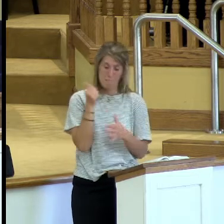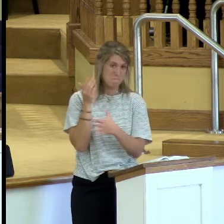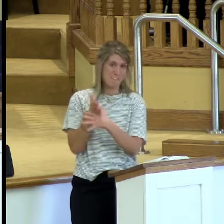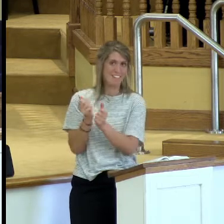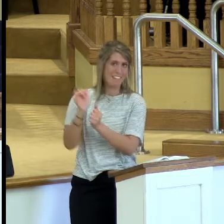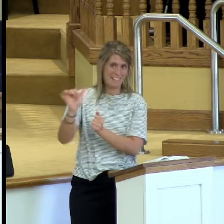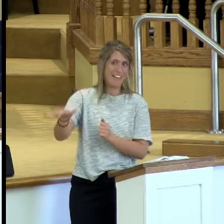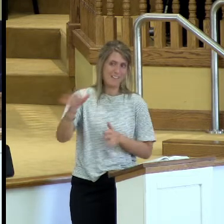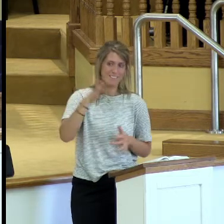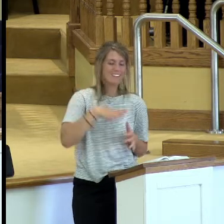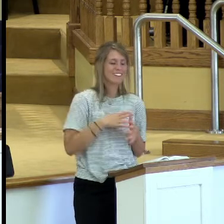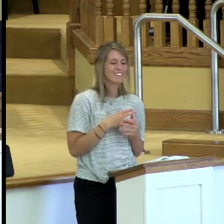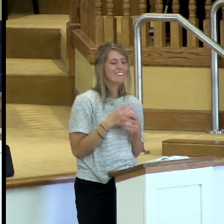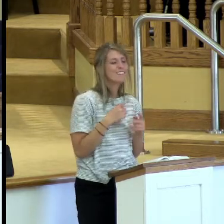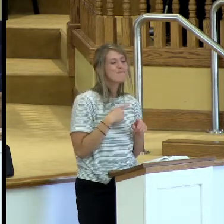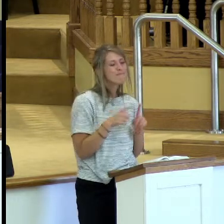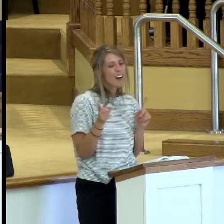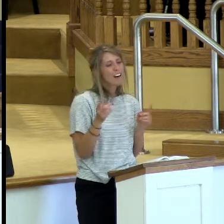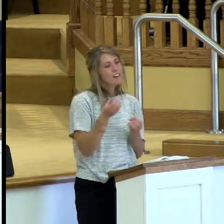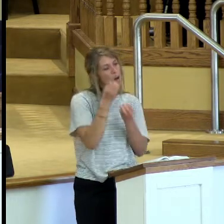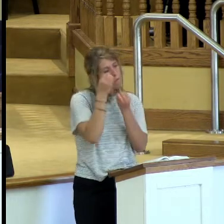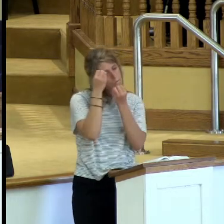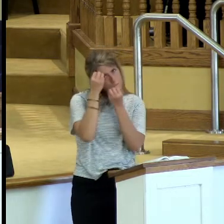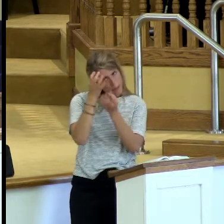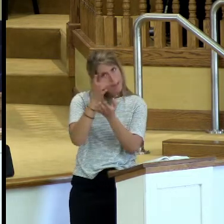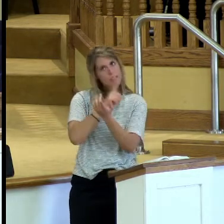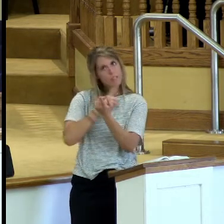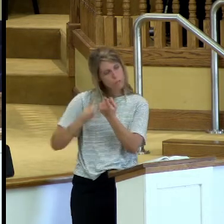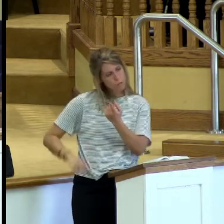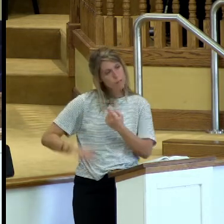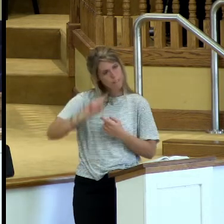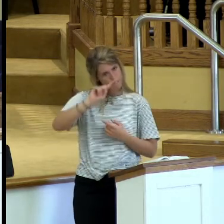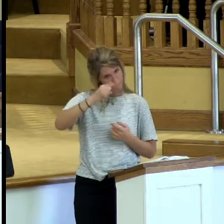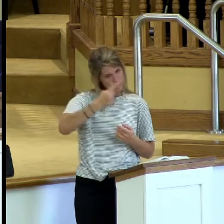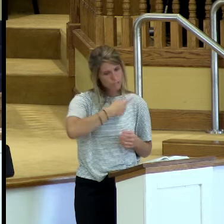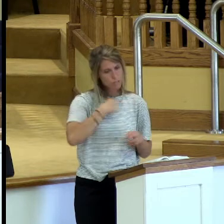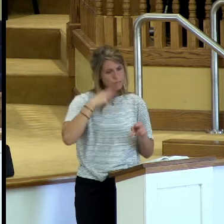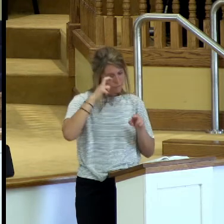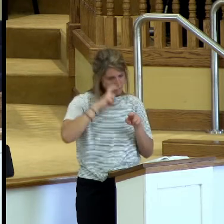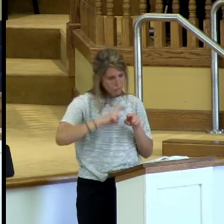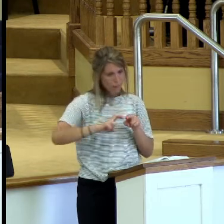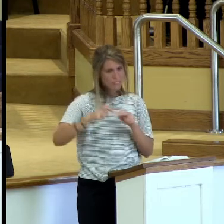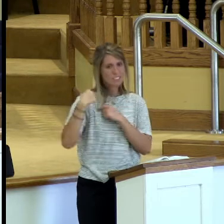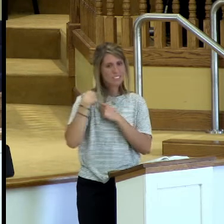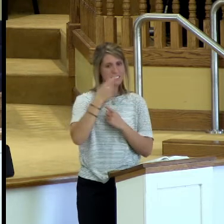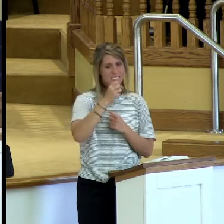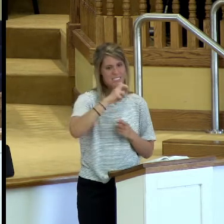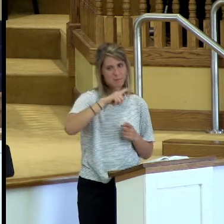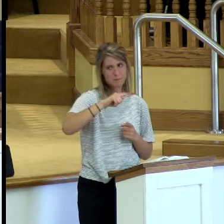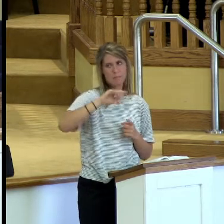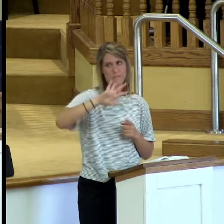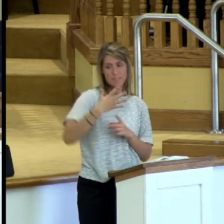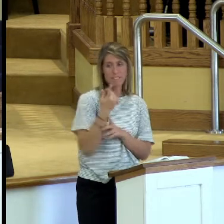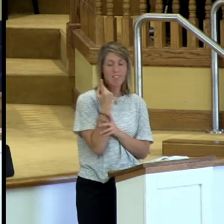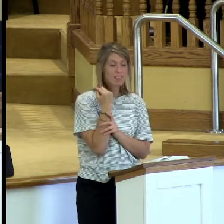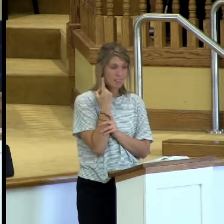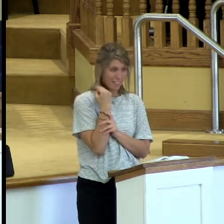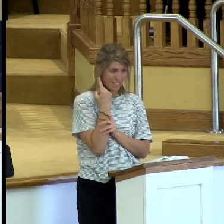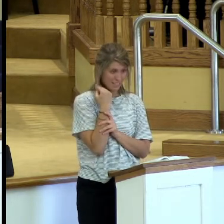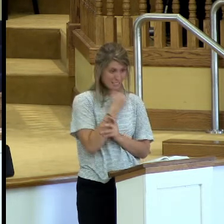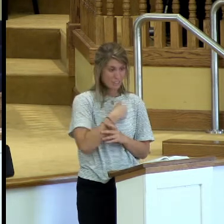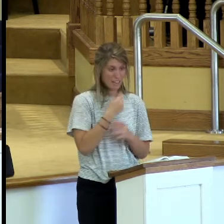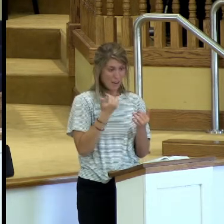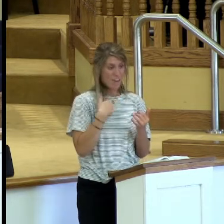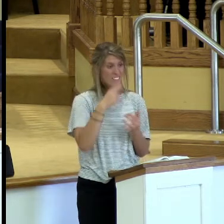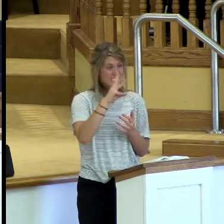with that dude. But obey the Lord. We've been on deputation since September 5th of last year. We're